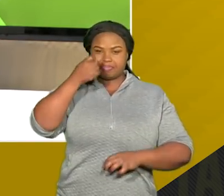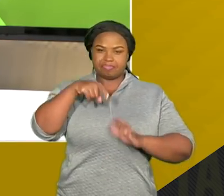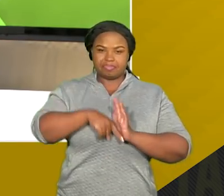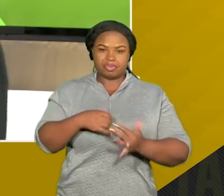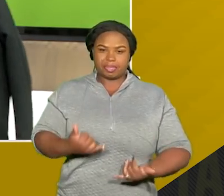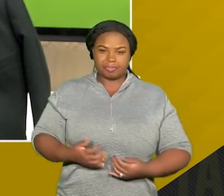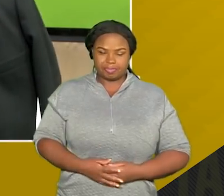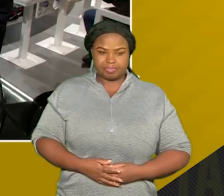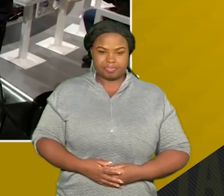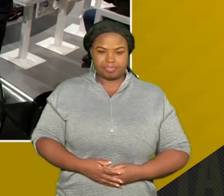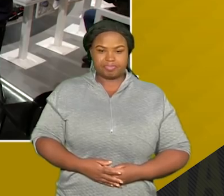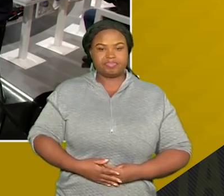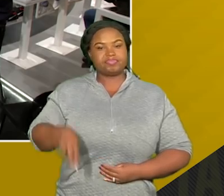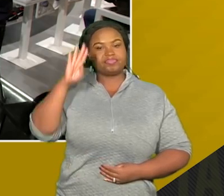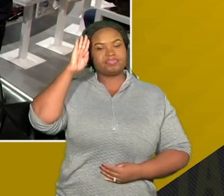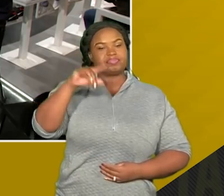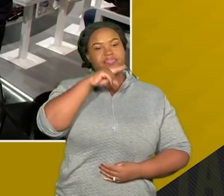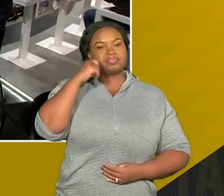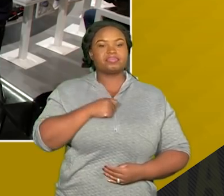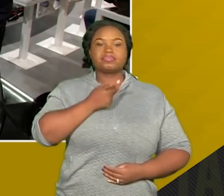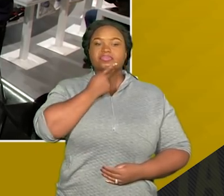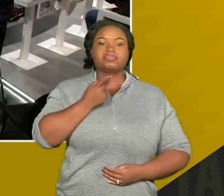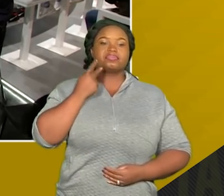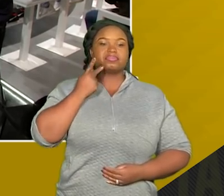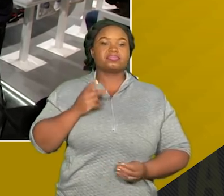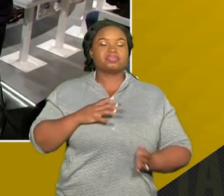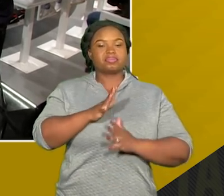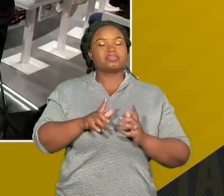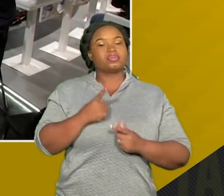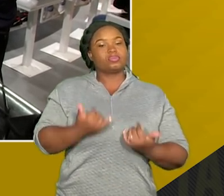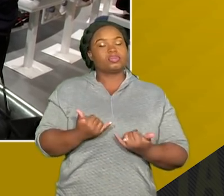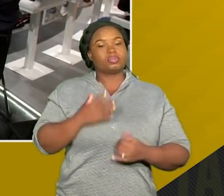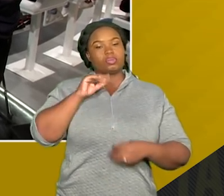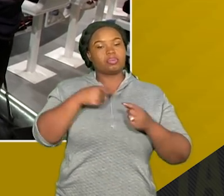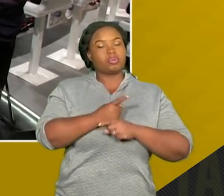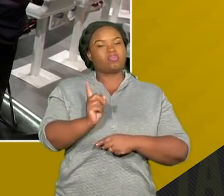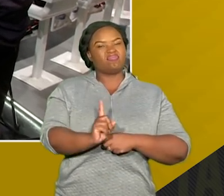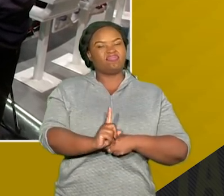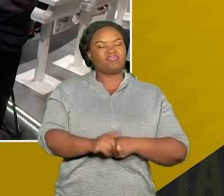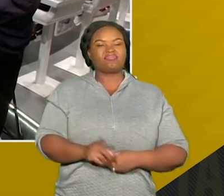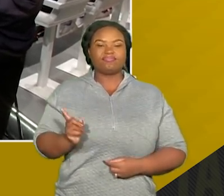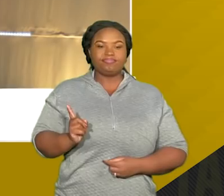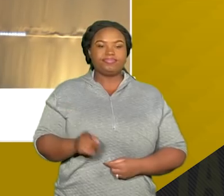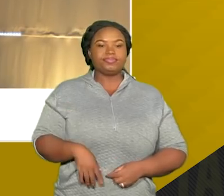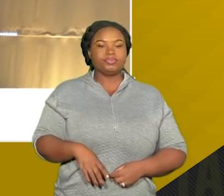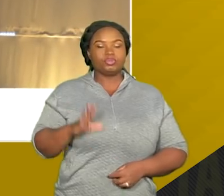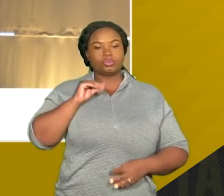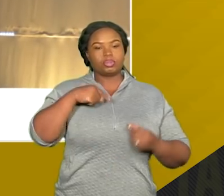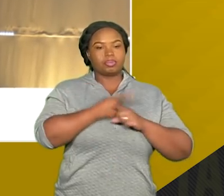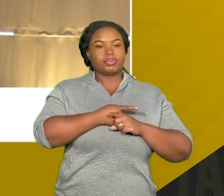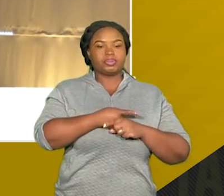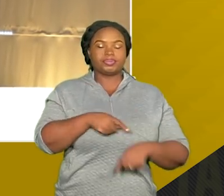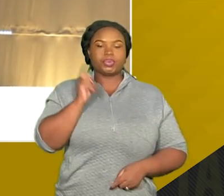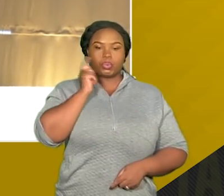daily data. Sanbonani, Kamalamo, Kini, Waga Shandu, and just Kumanganam Sajova says, Shilo, Nicolette, Sukuma